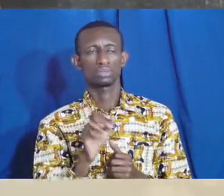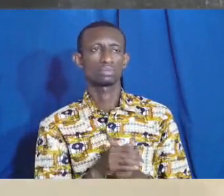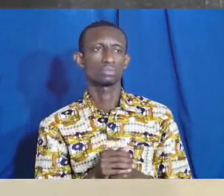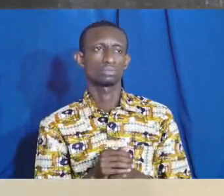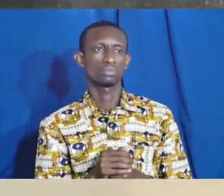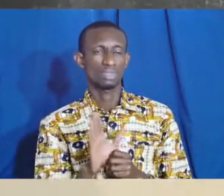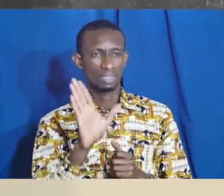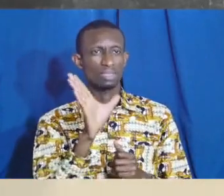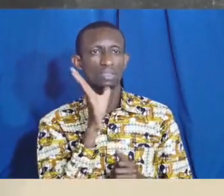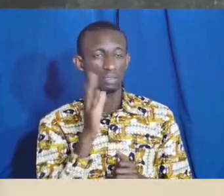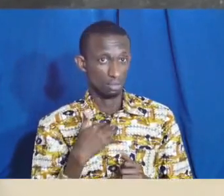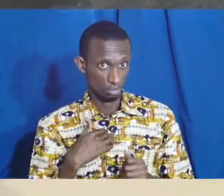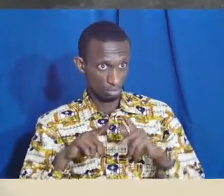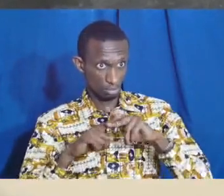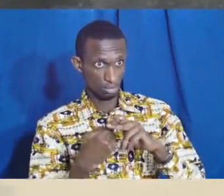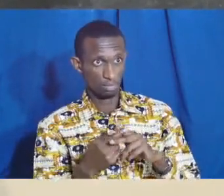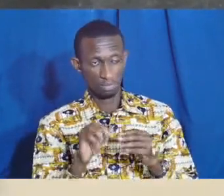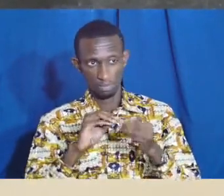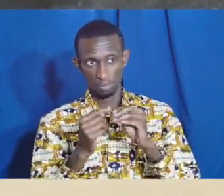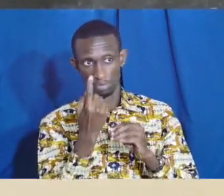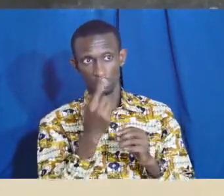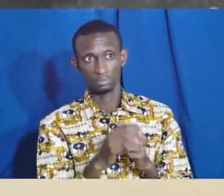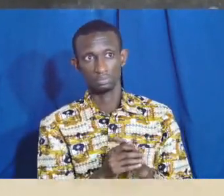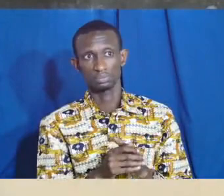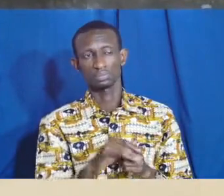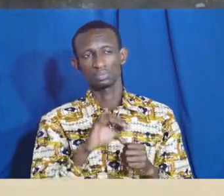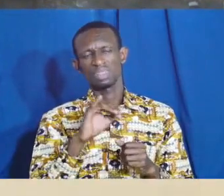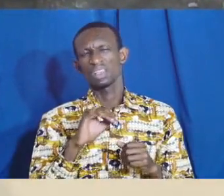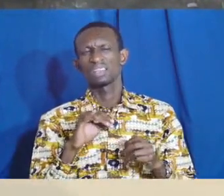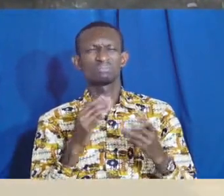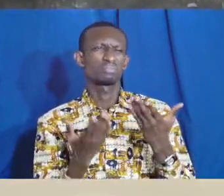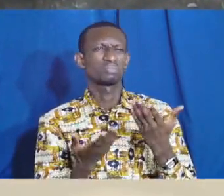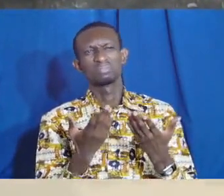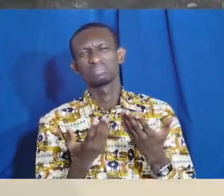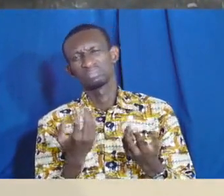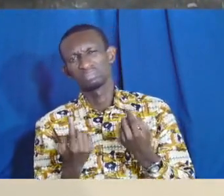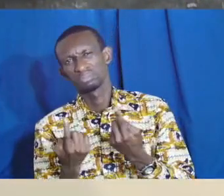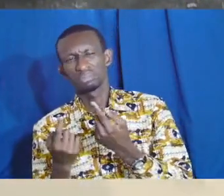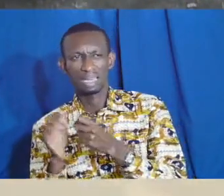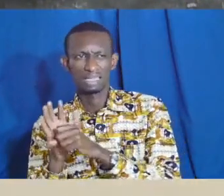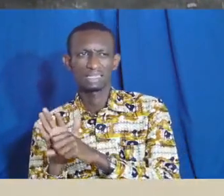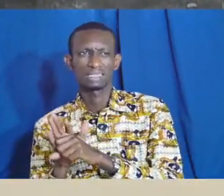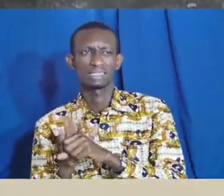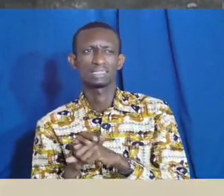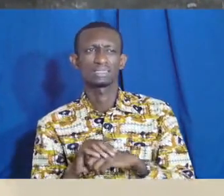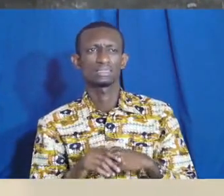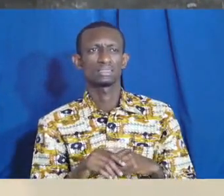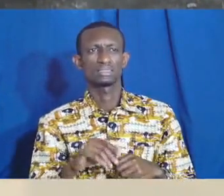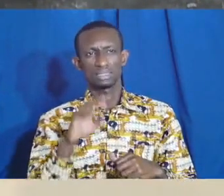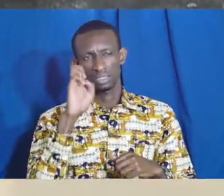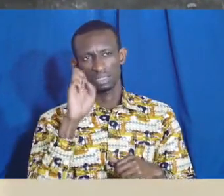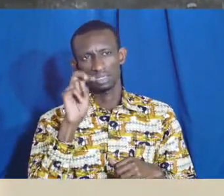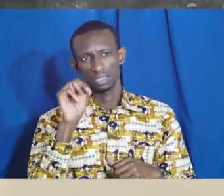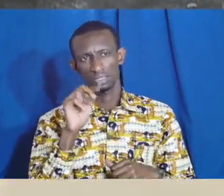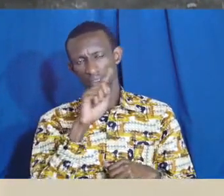So let me start with the intracellular enzymes. Most of the enzymes are normally produced by the cells. And